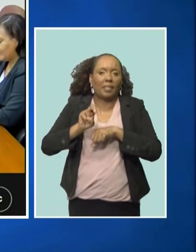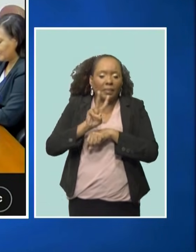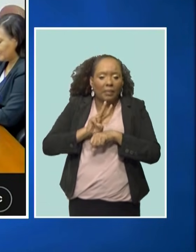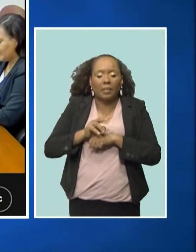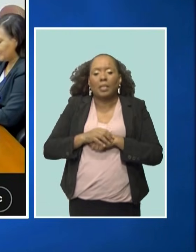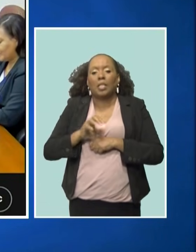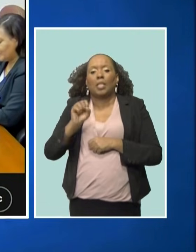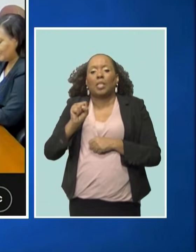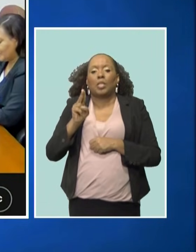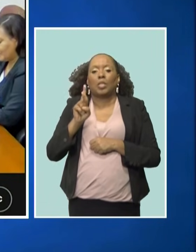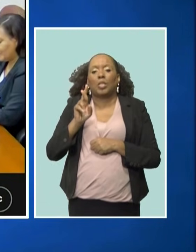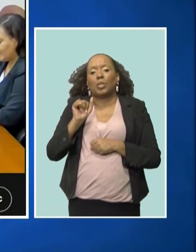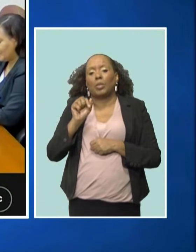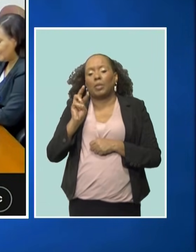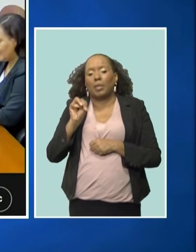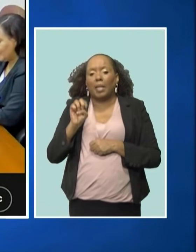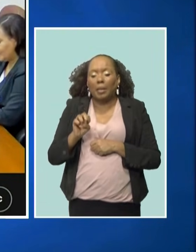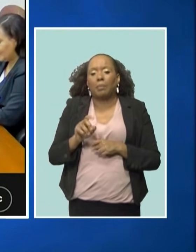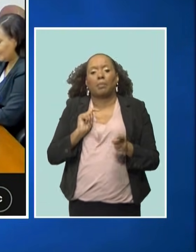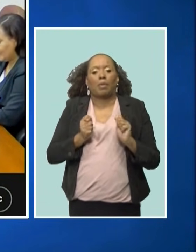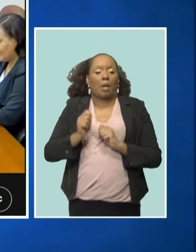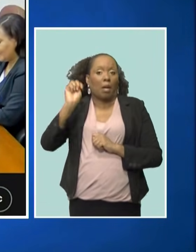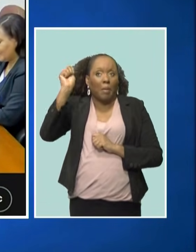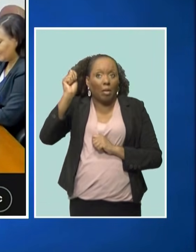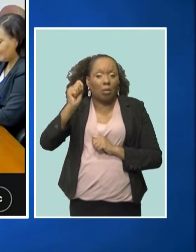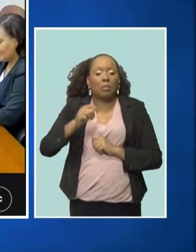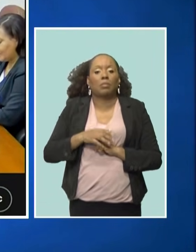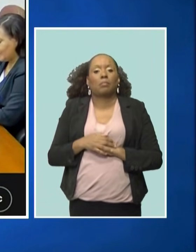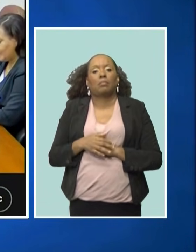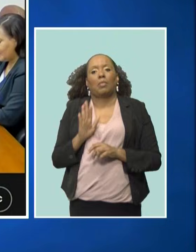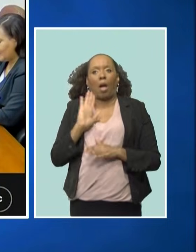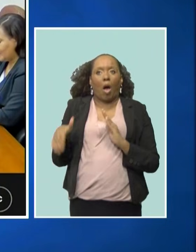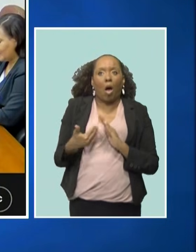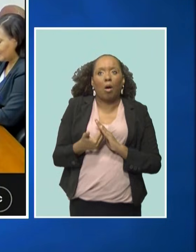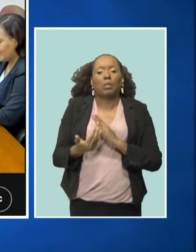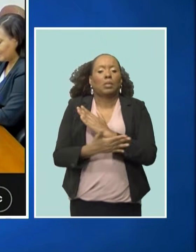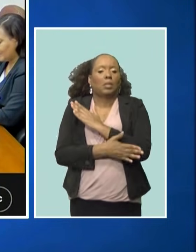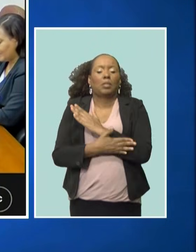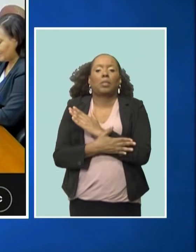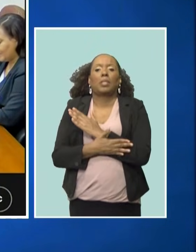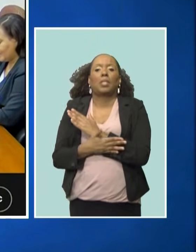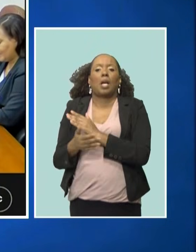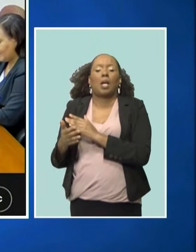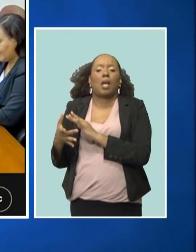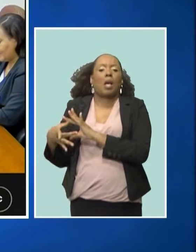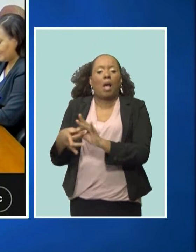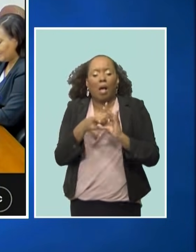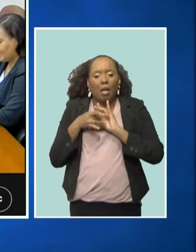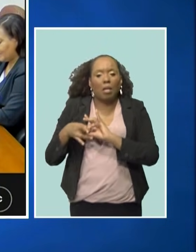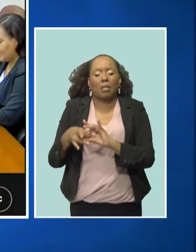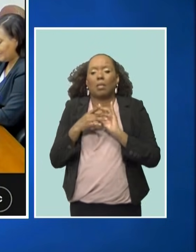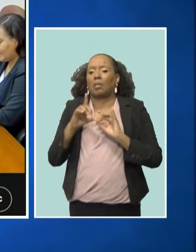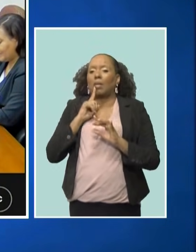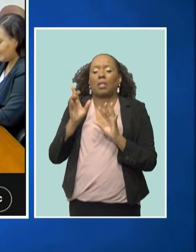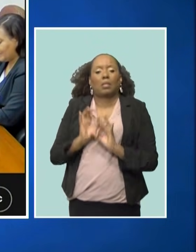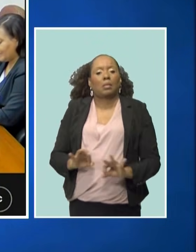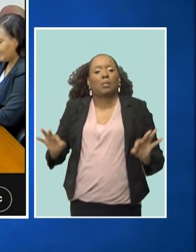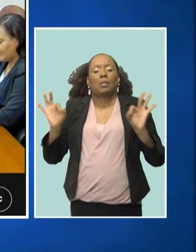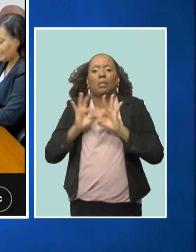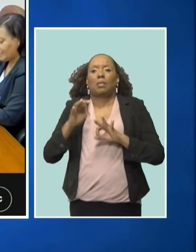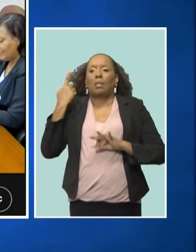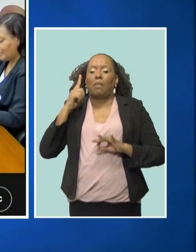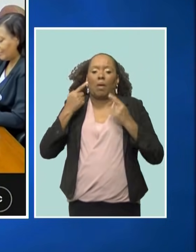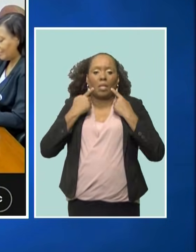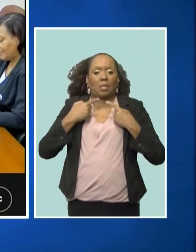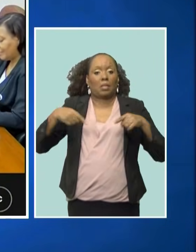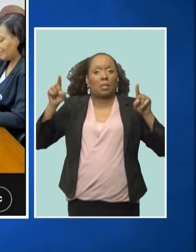Grenadines, Suriname, and Trinidad and Tobago. Your collaboration and commitment are crucial to the success of